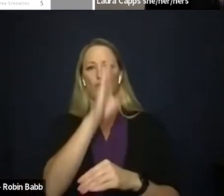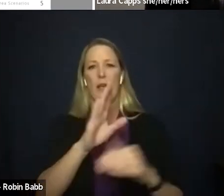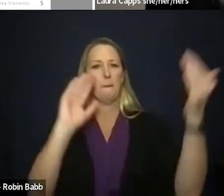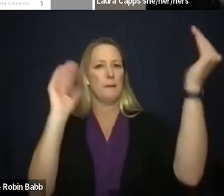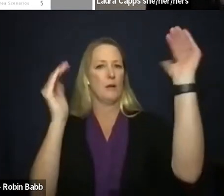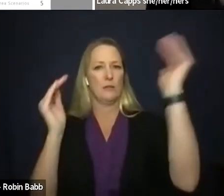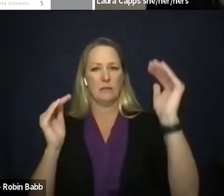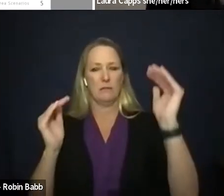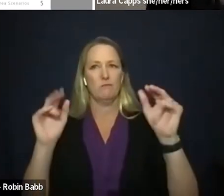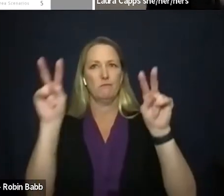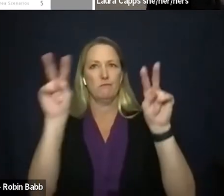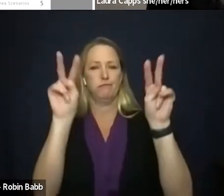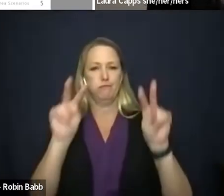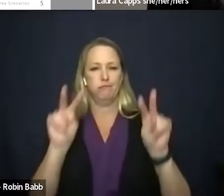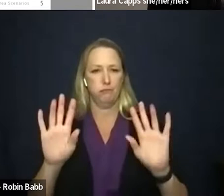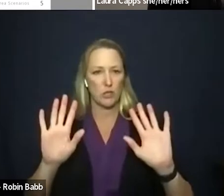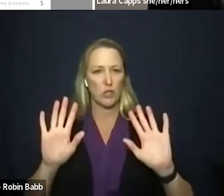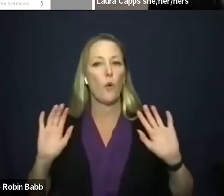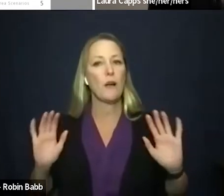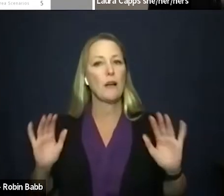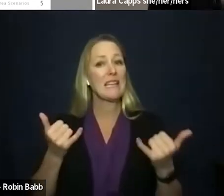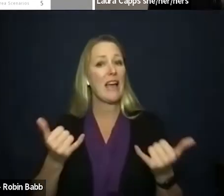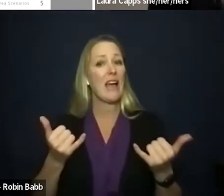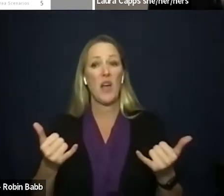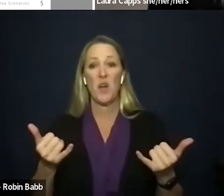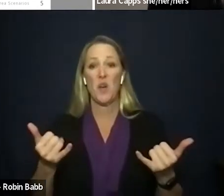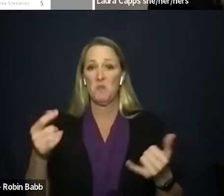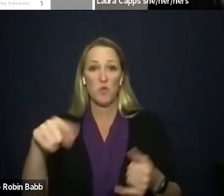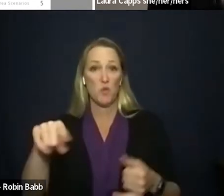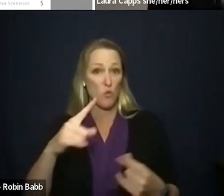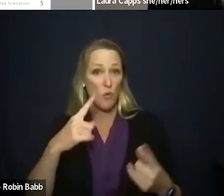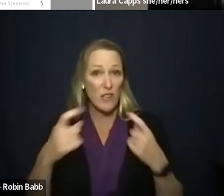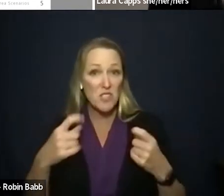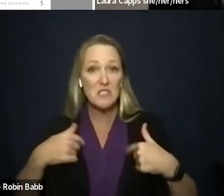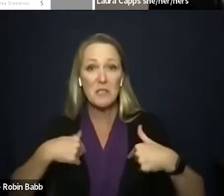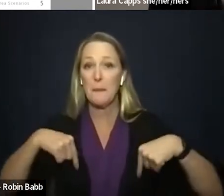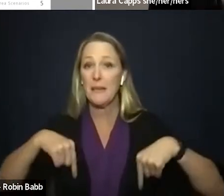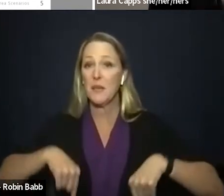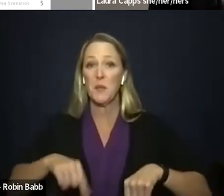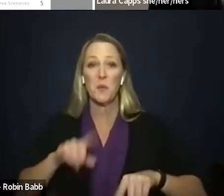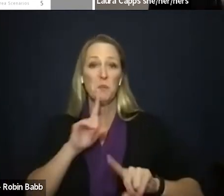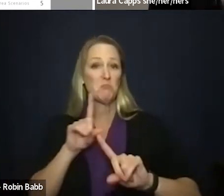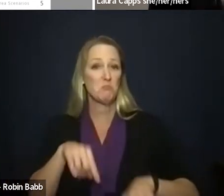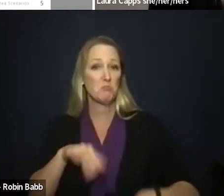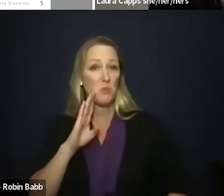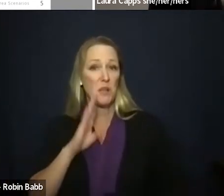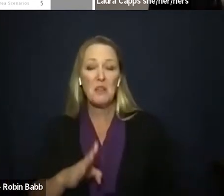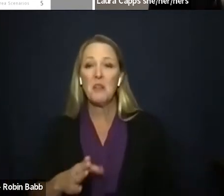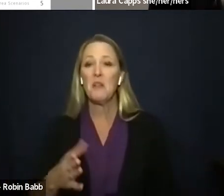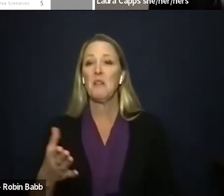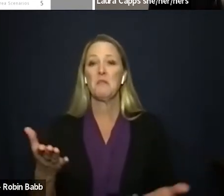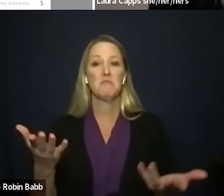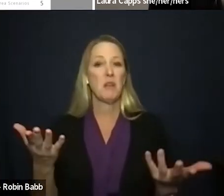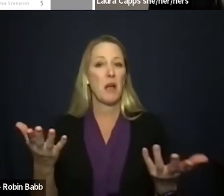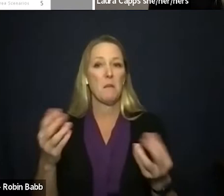that i i'm here for any questions you might have or any additional thoughts